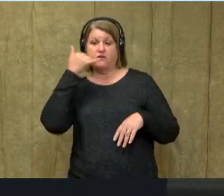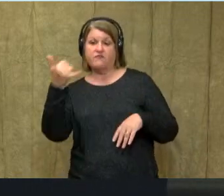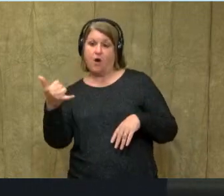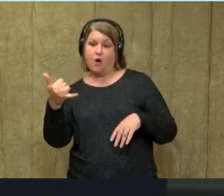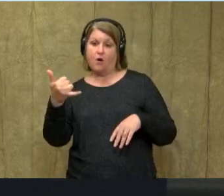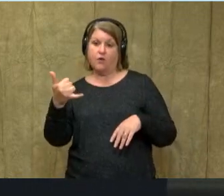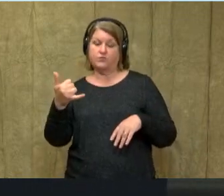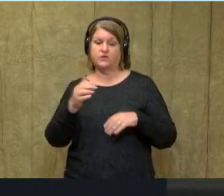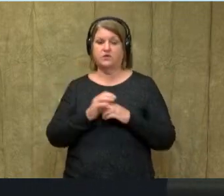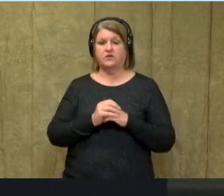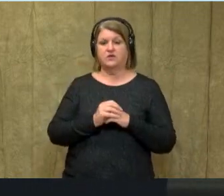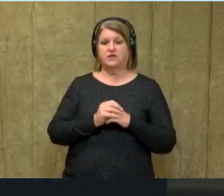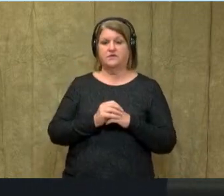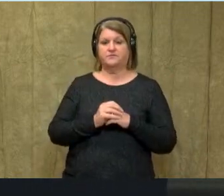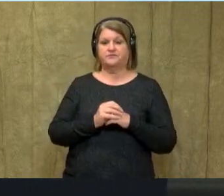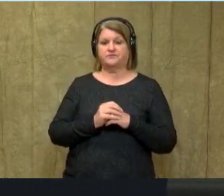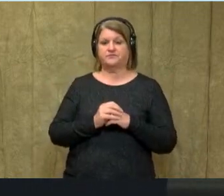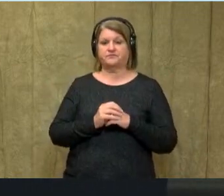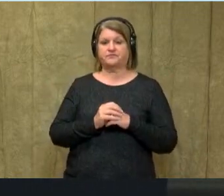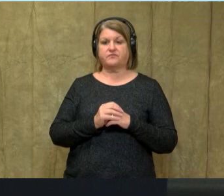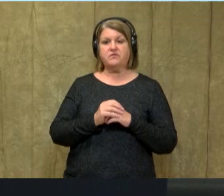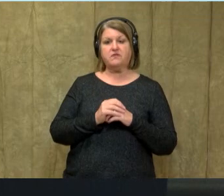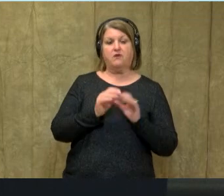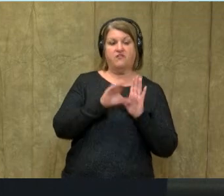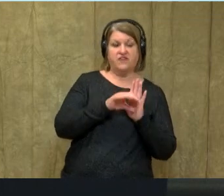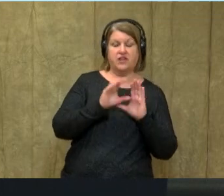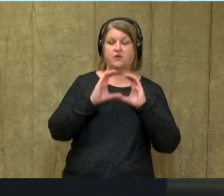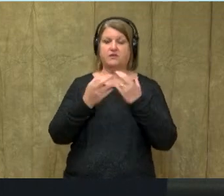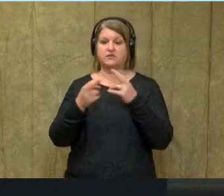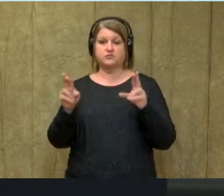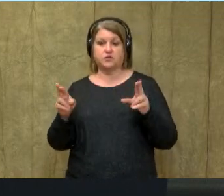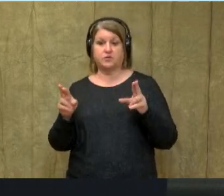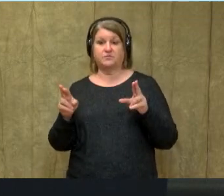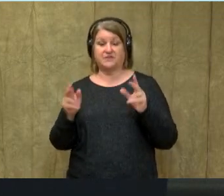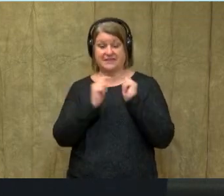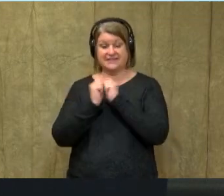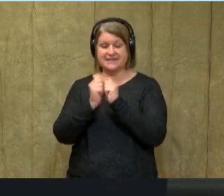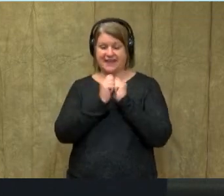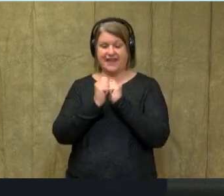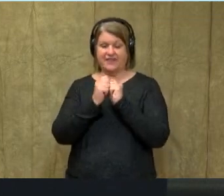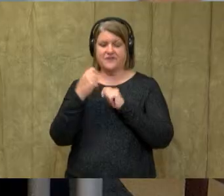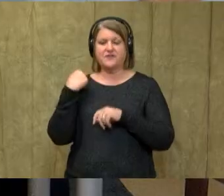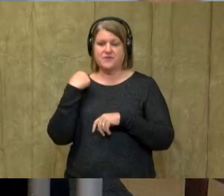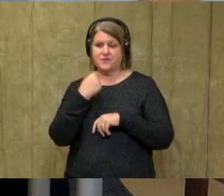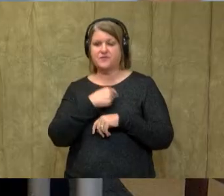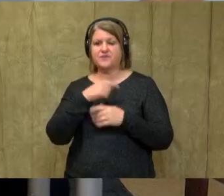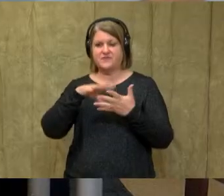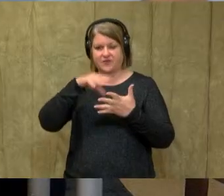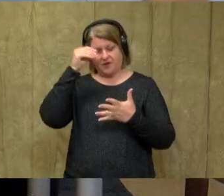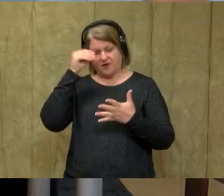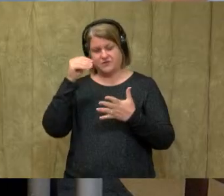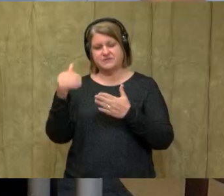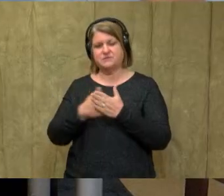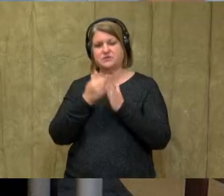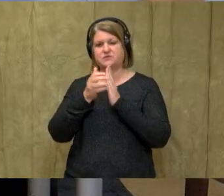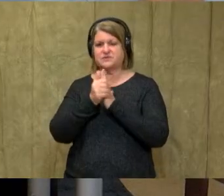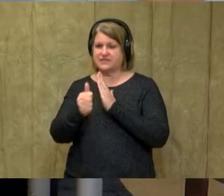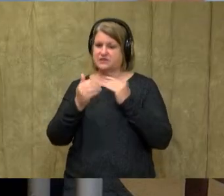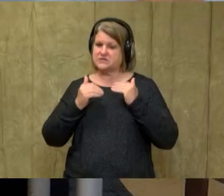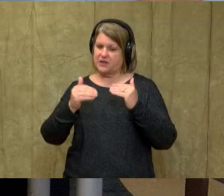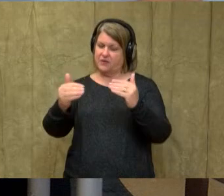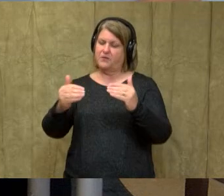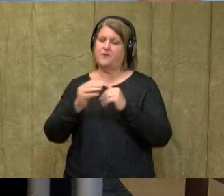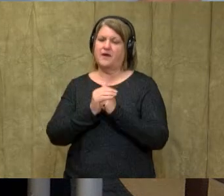could see that, and together we got through this, and we learned some new skills along the way. And then finally, we